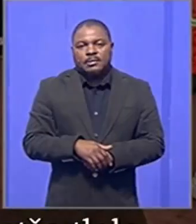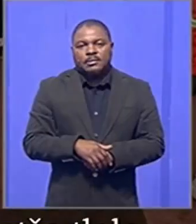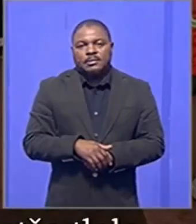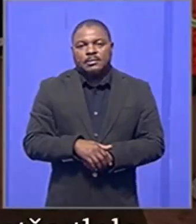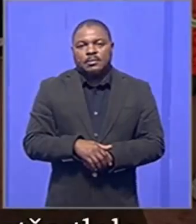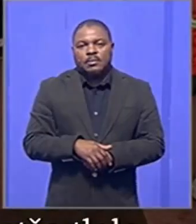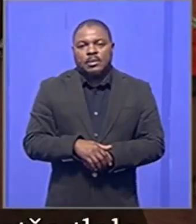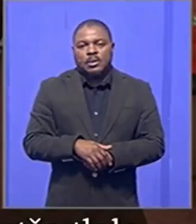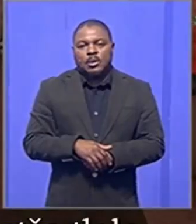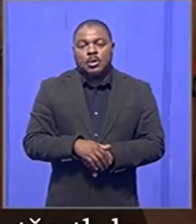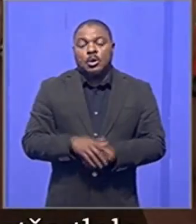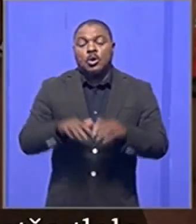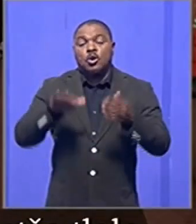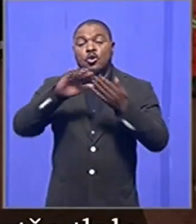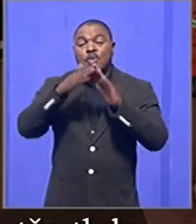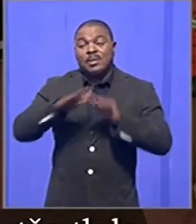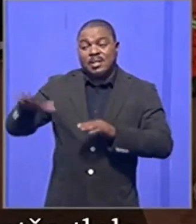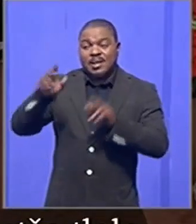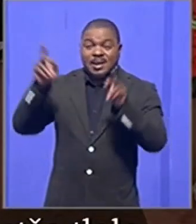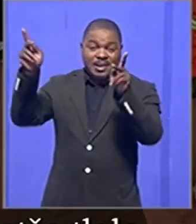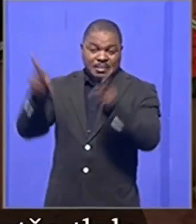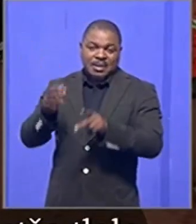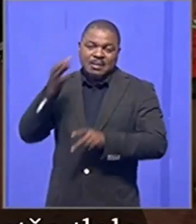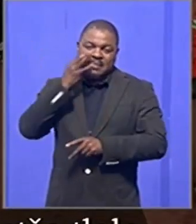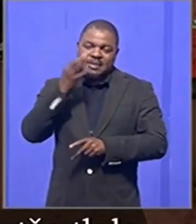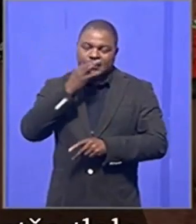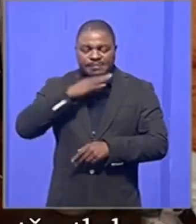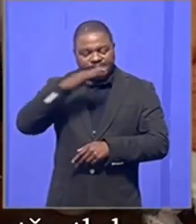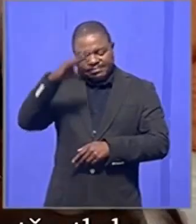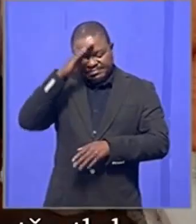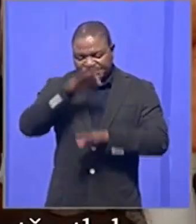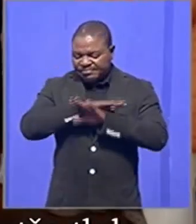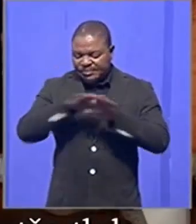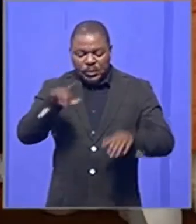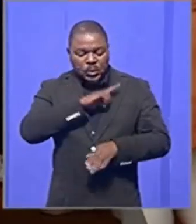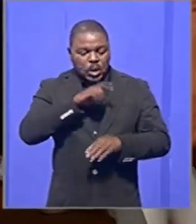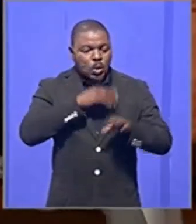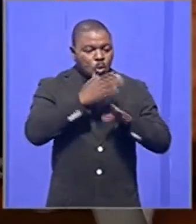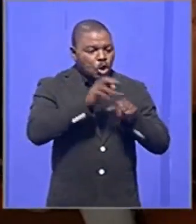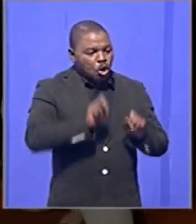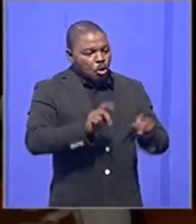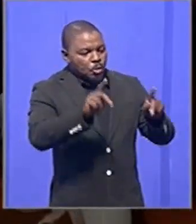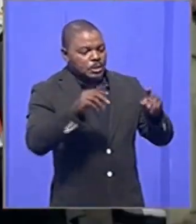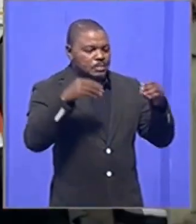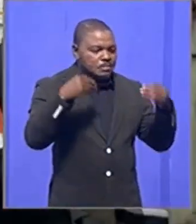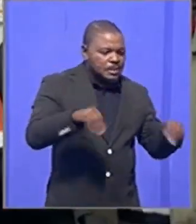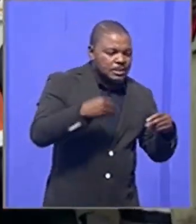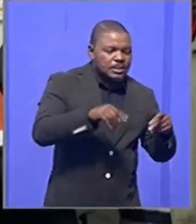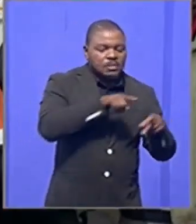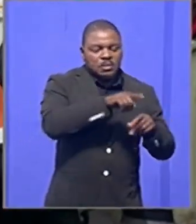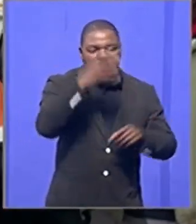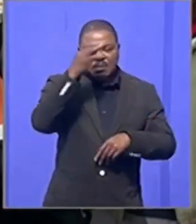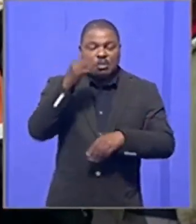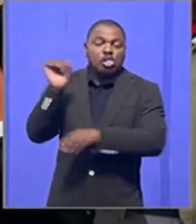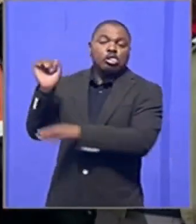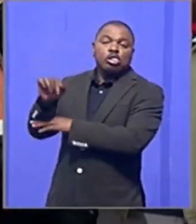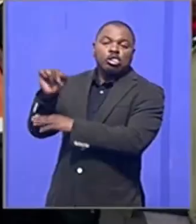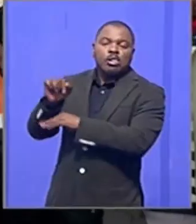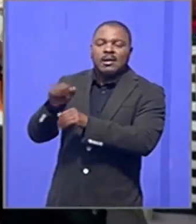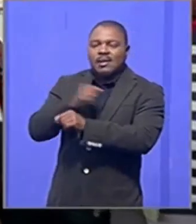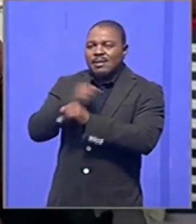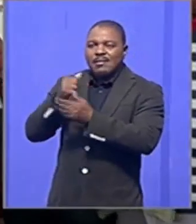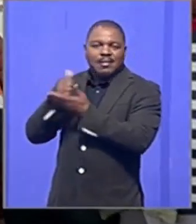Ba bang ba baahi Kimberley ba re ho lekane ho tlodiswa mahlo menyetleng ya mesebetsi di dikgwebong. Ba tseka taba ya ho sa fumantshwe